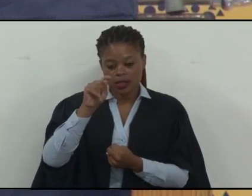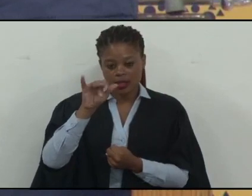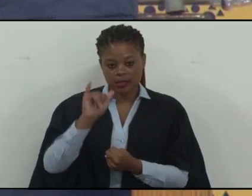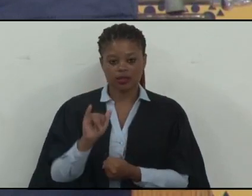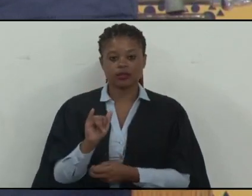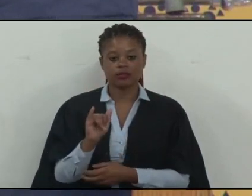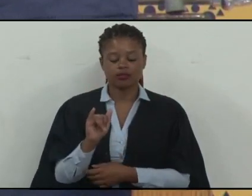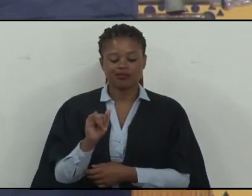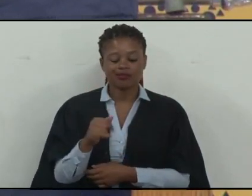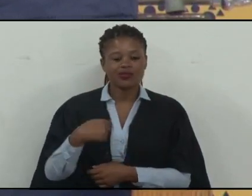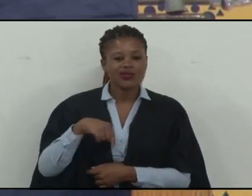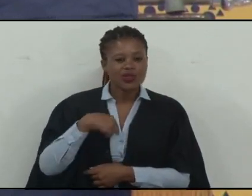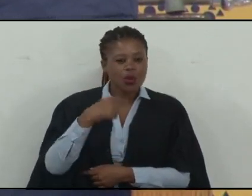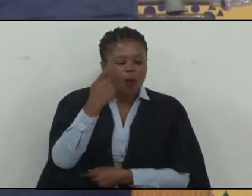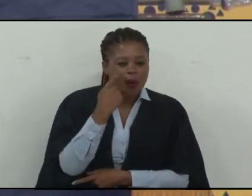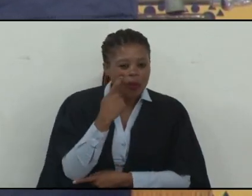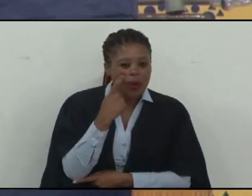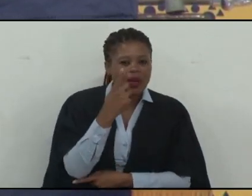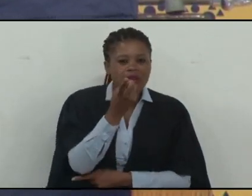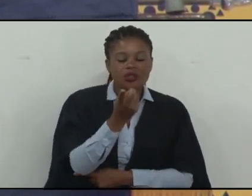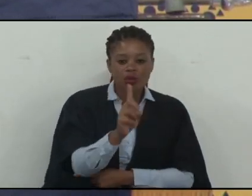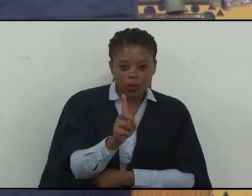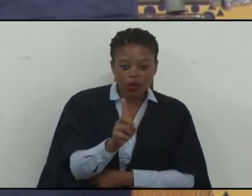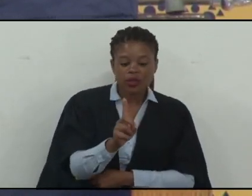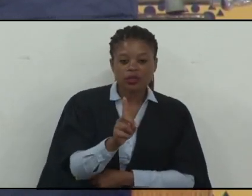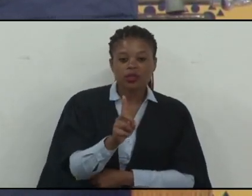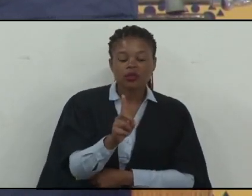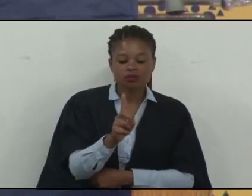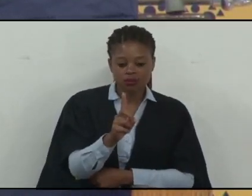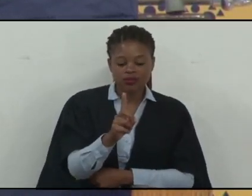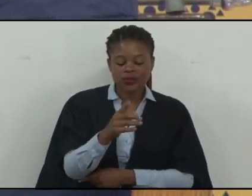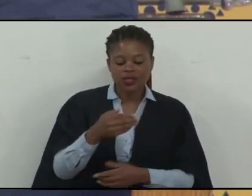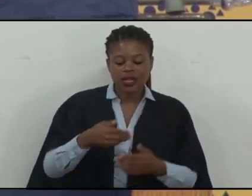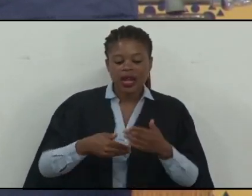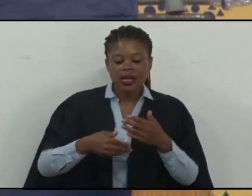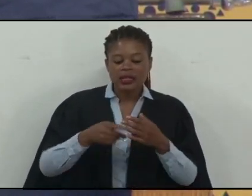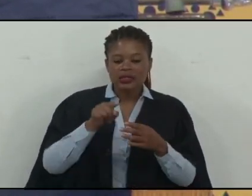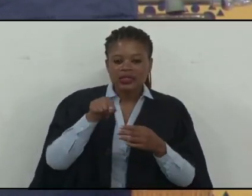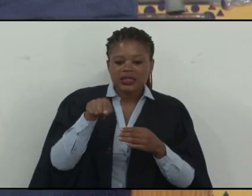What are we witnessing? High inflation,